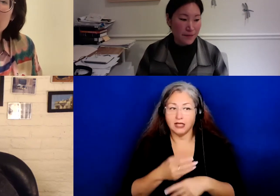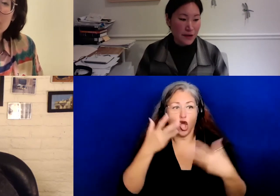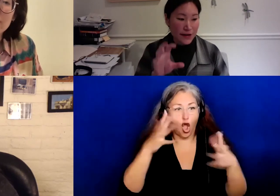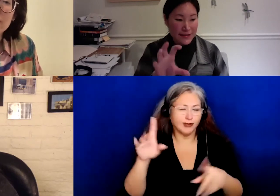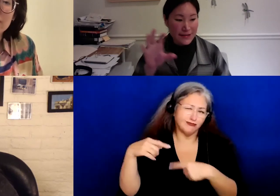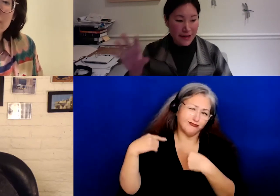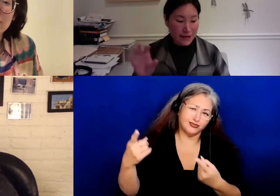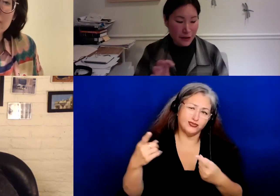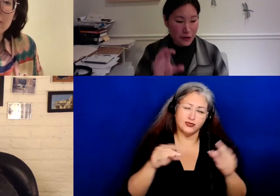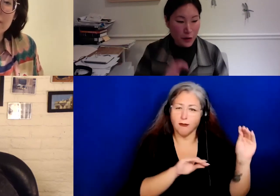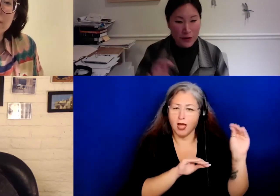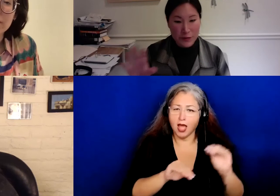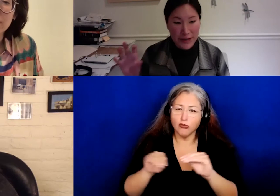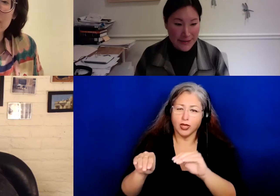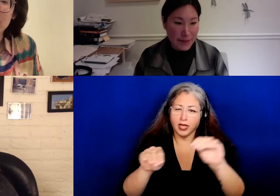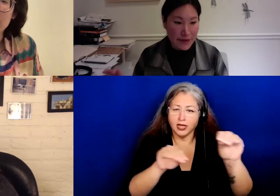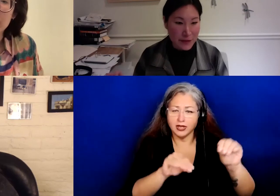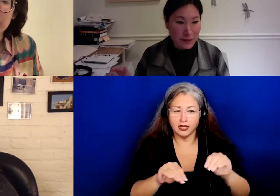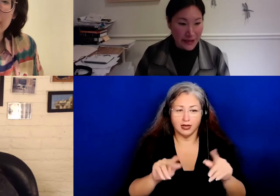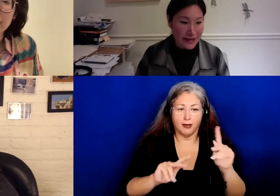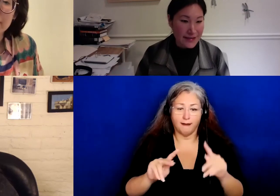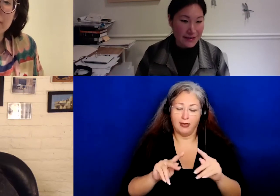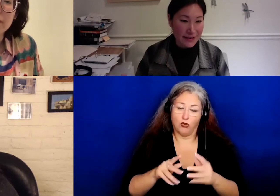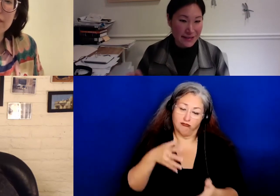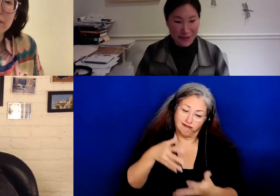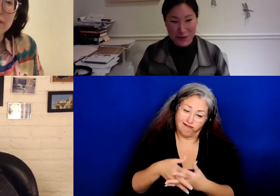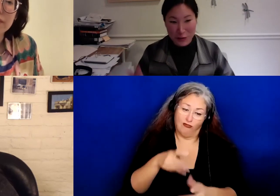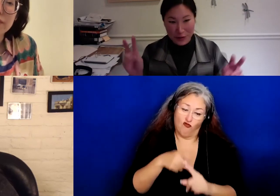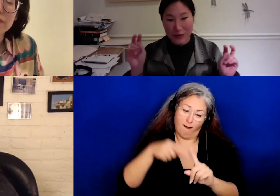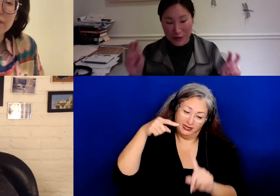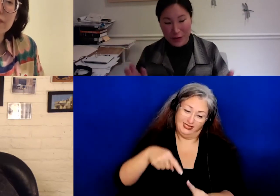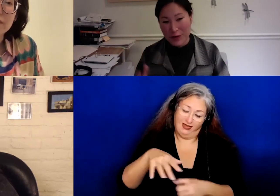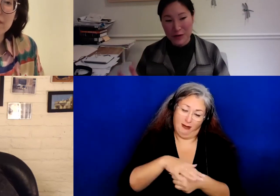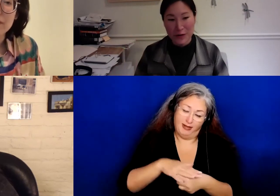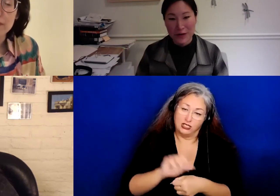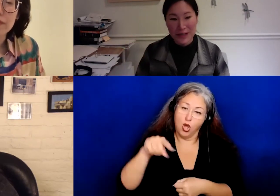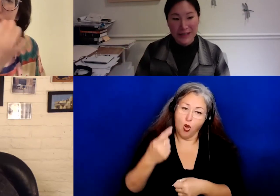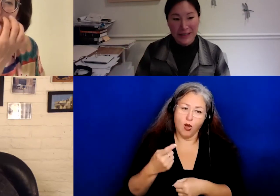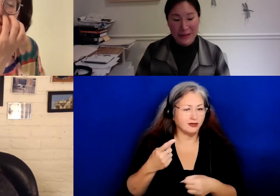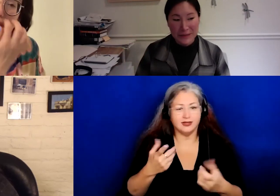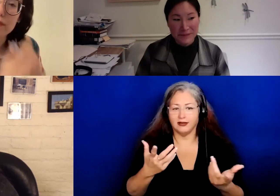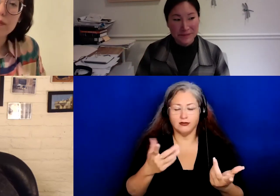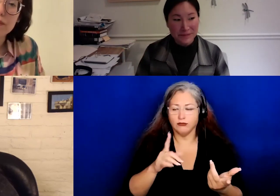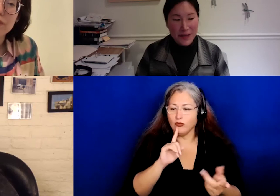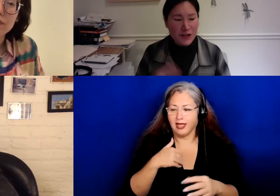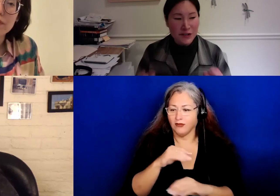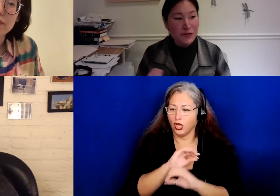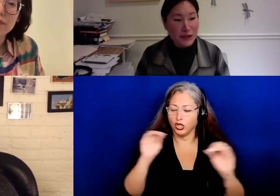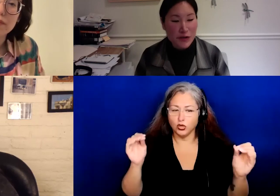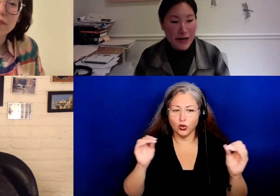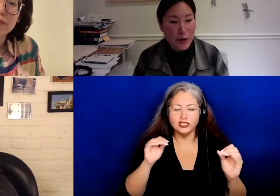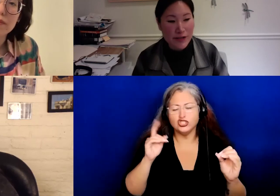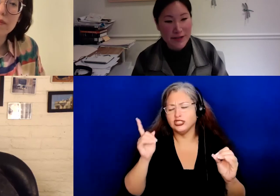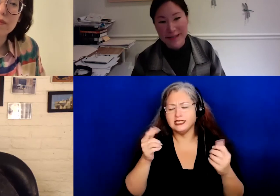and there isn't, no one is really endemic to a place, and there are no she's just